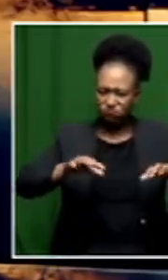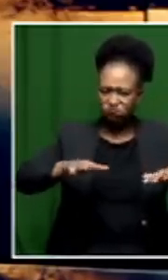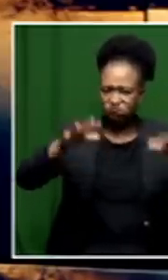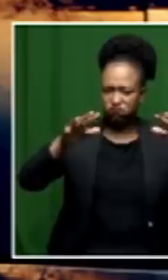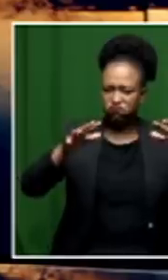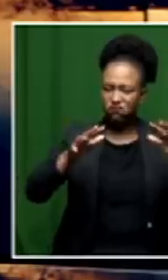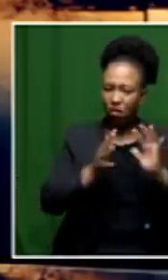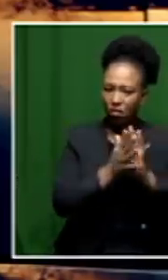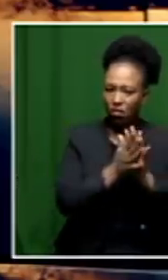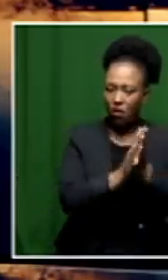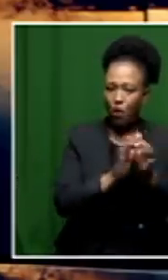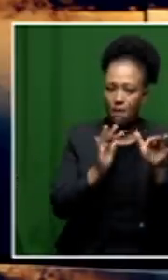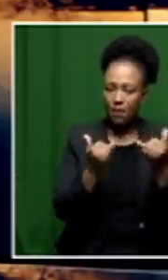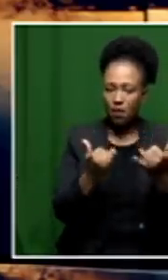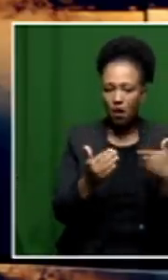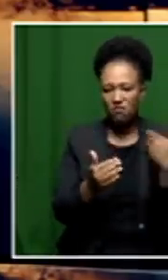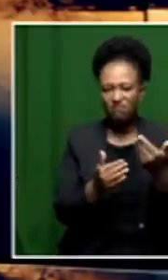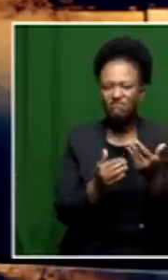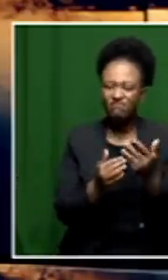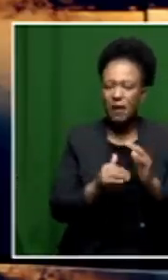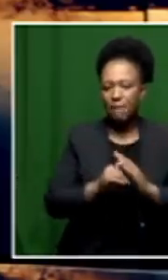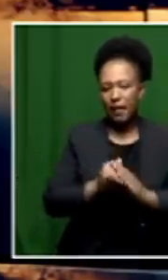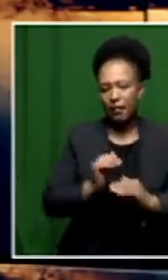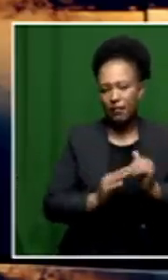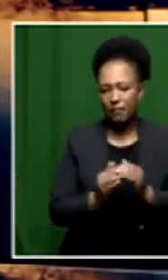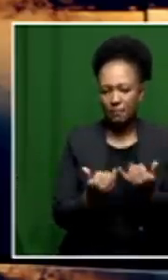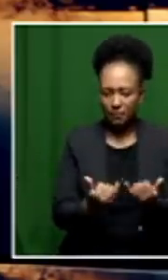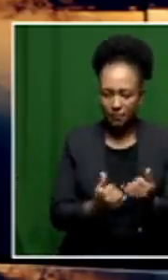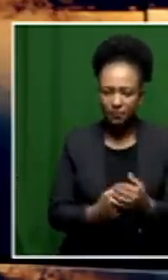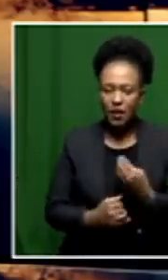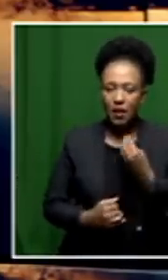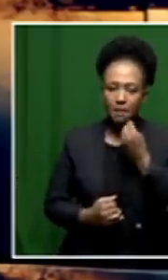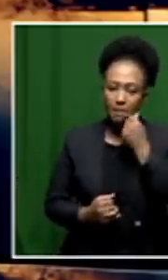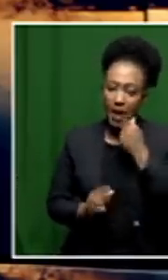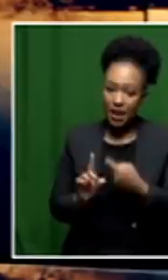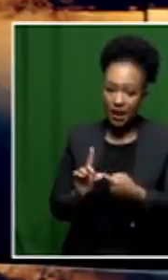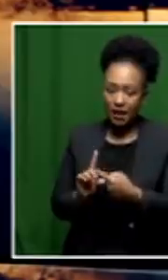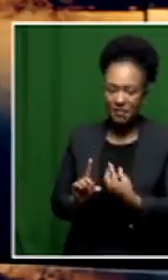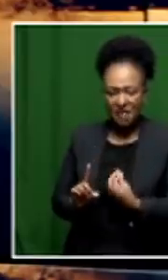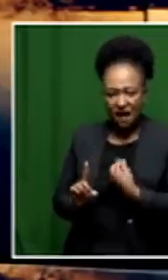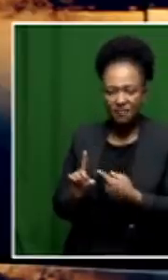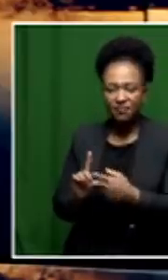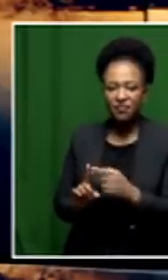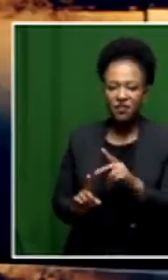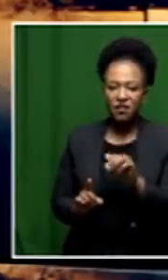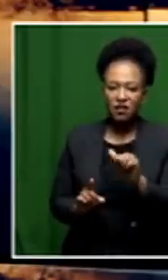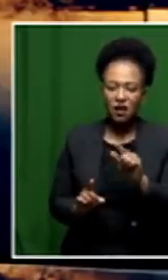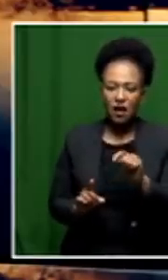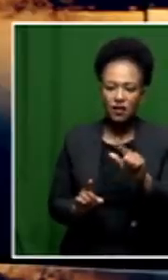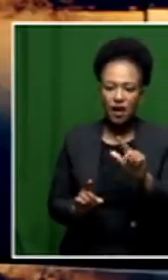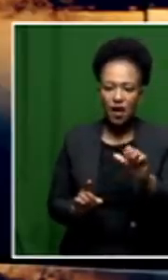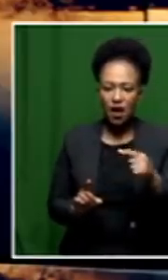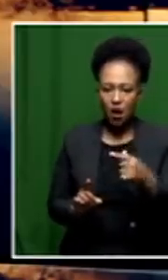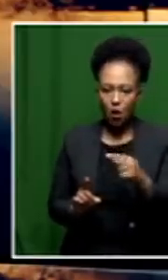people picking up the pieces as we speak. And the young man there, Katleho, really going in hard on some of the